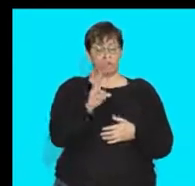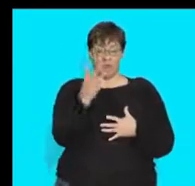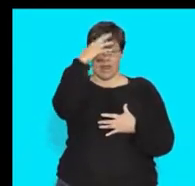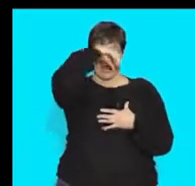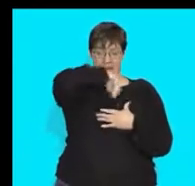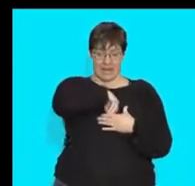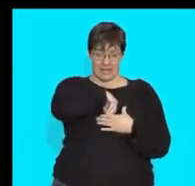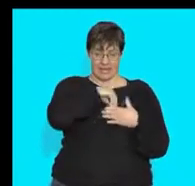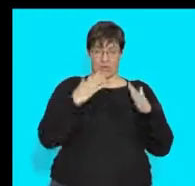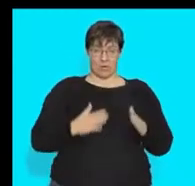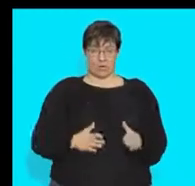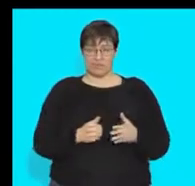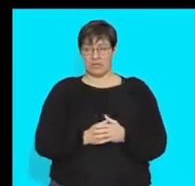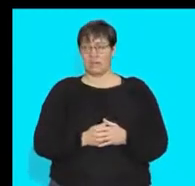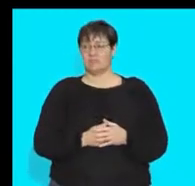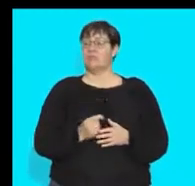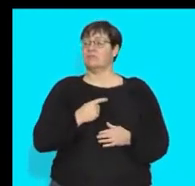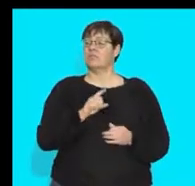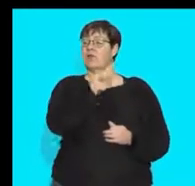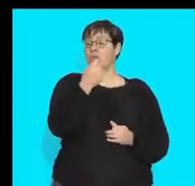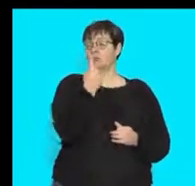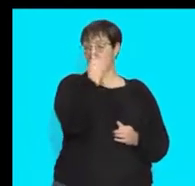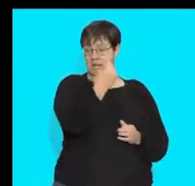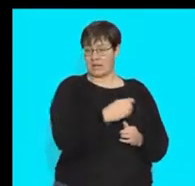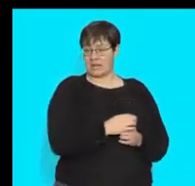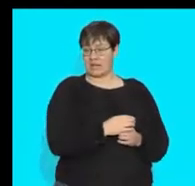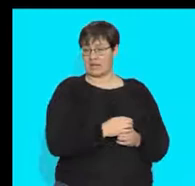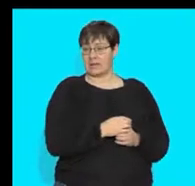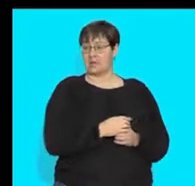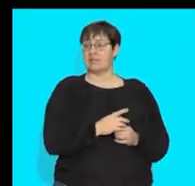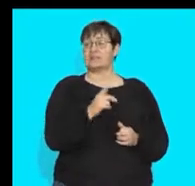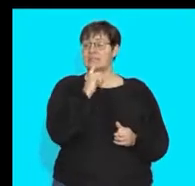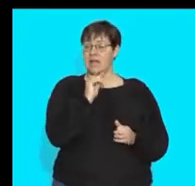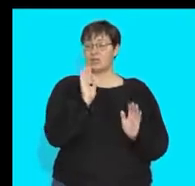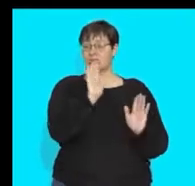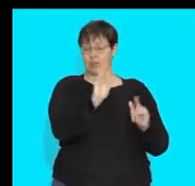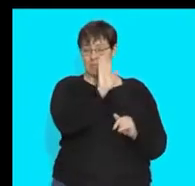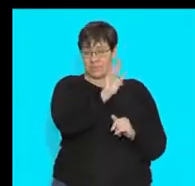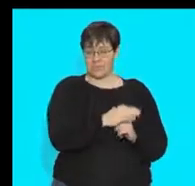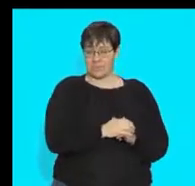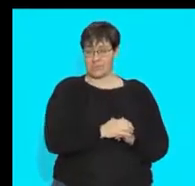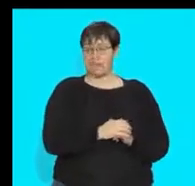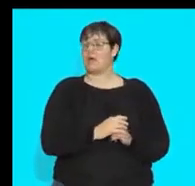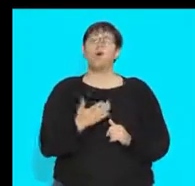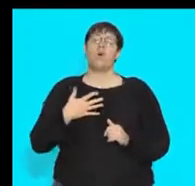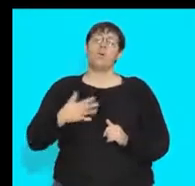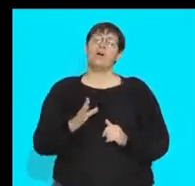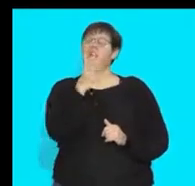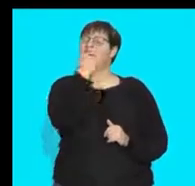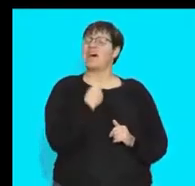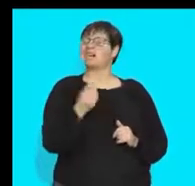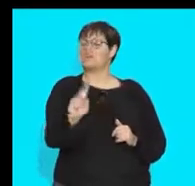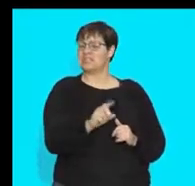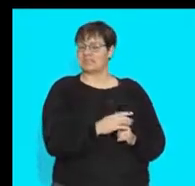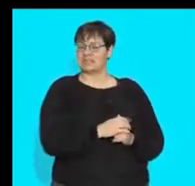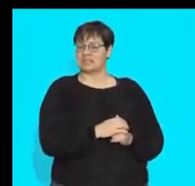body. I'm going to make that question number 1, and I'm going to stop over there. So what are they actually asking? Right,